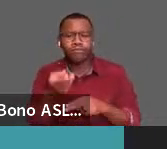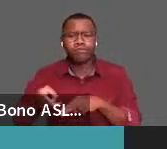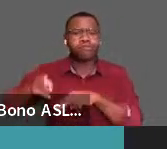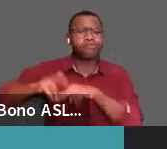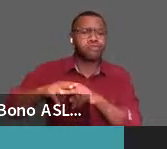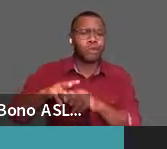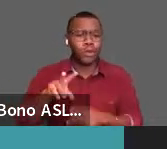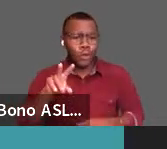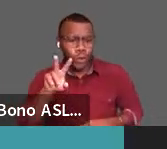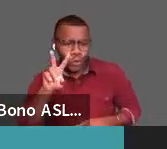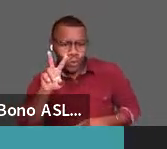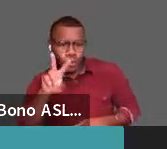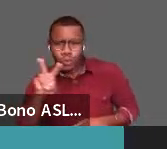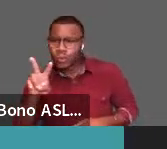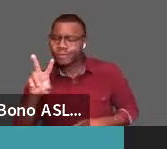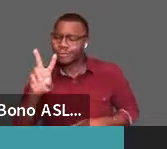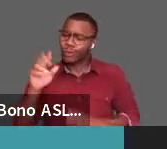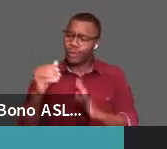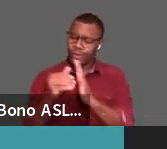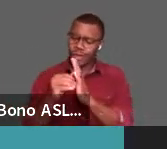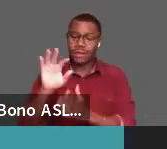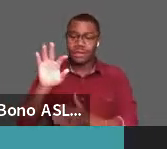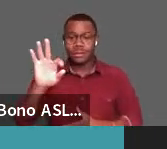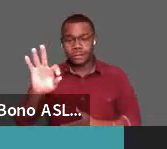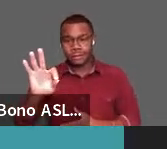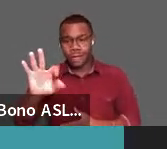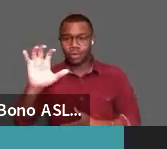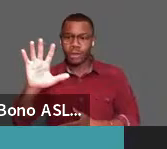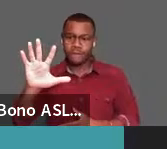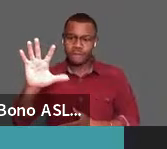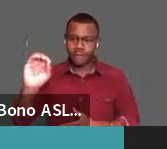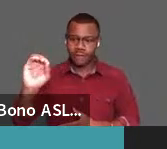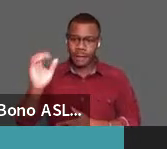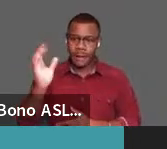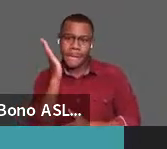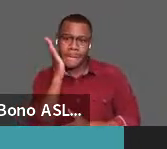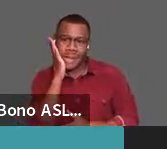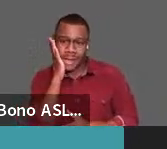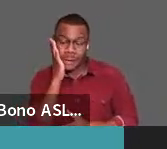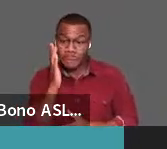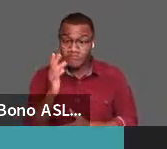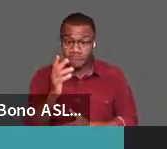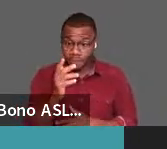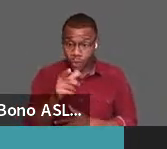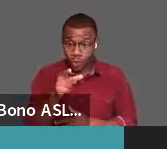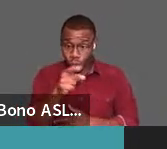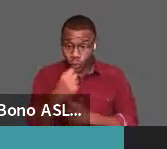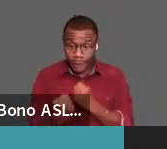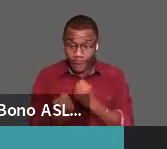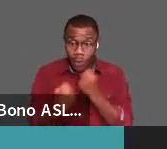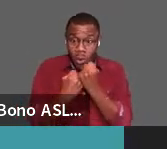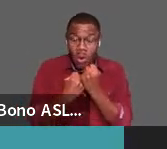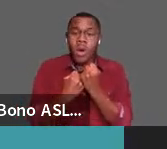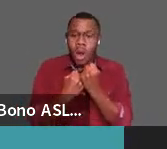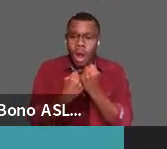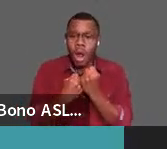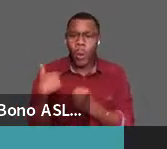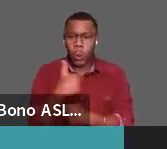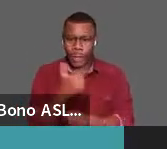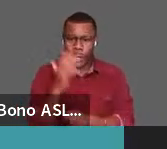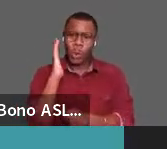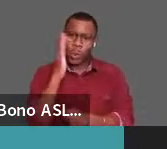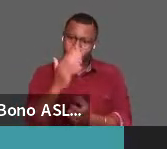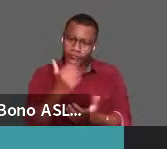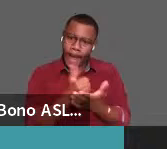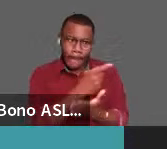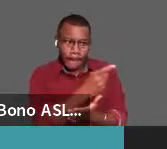2,950 beds. With you, we'll continue to advocate for these critical investments to get people to the care they need. Another budget expansion we're excited to